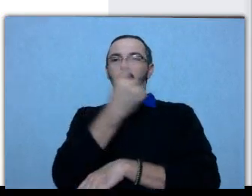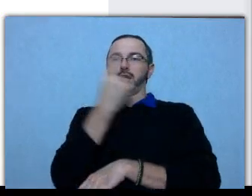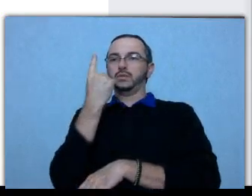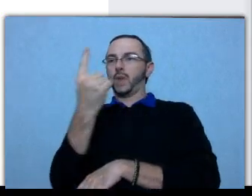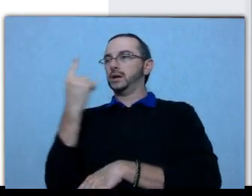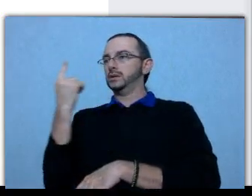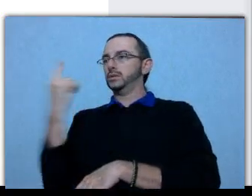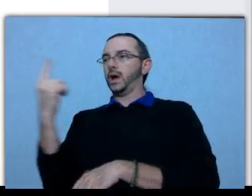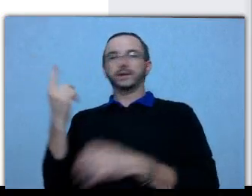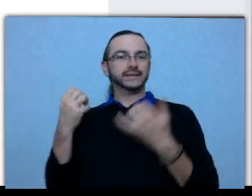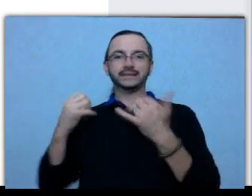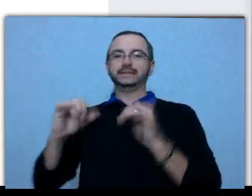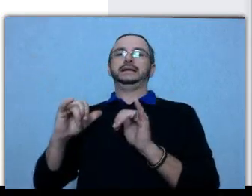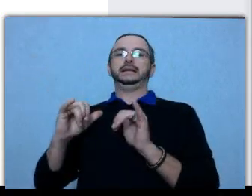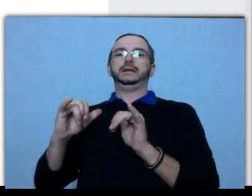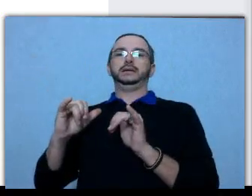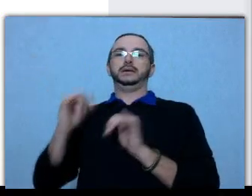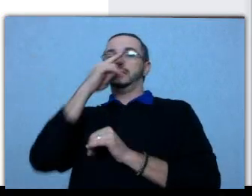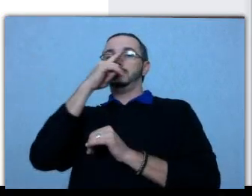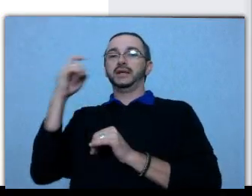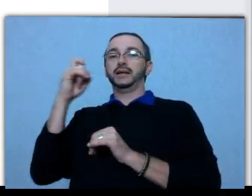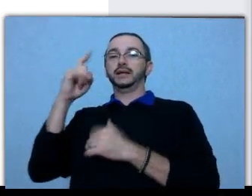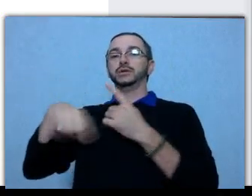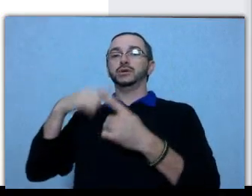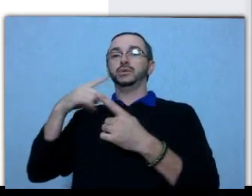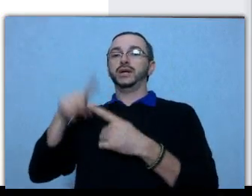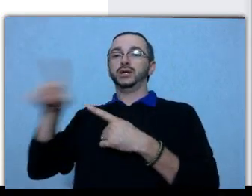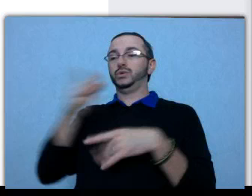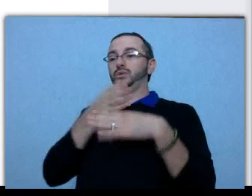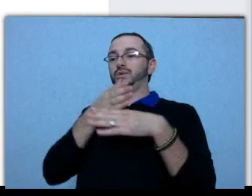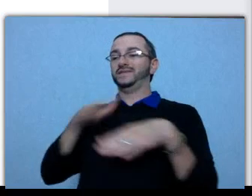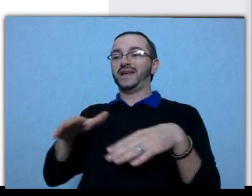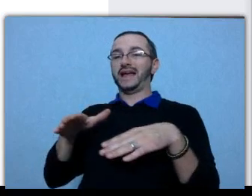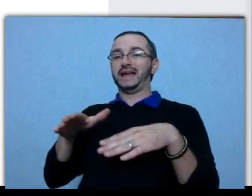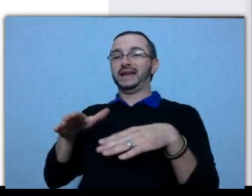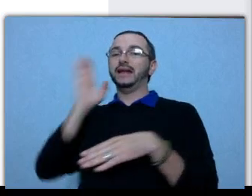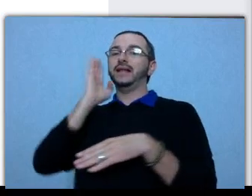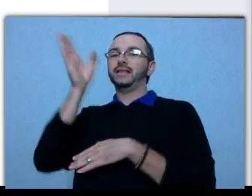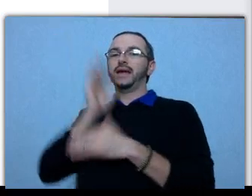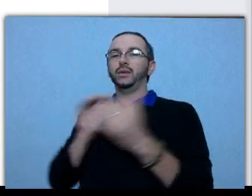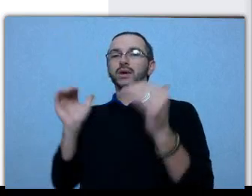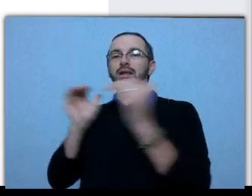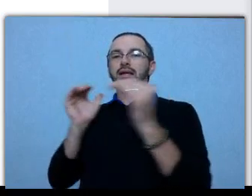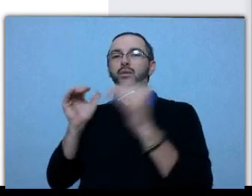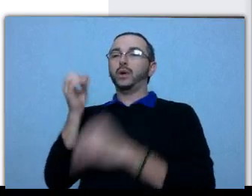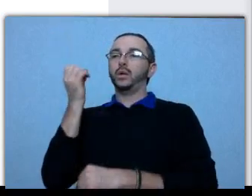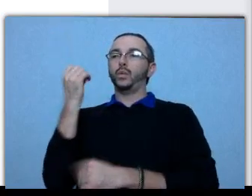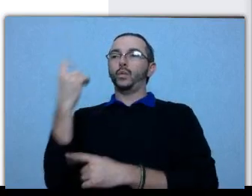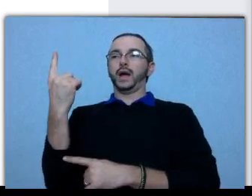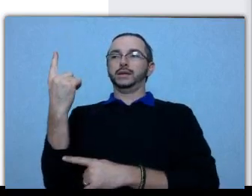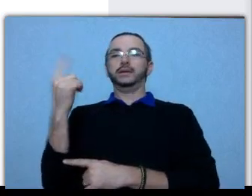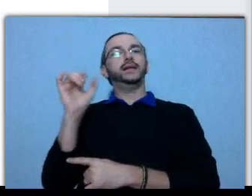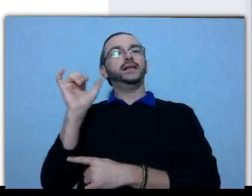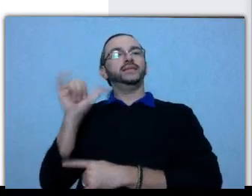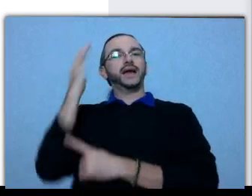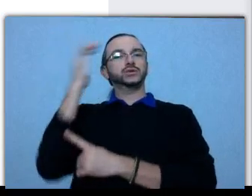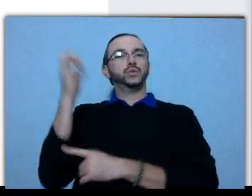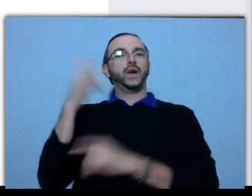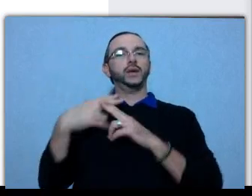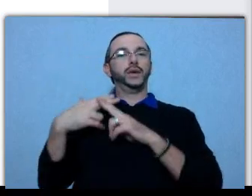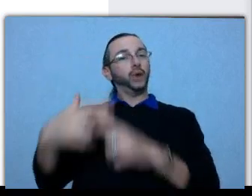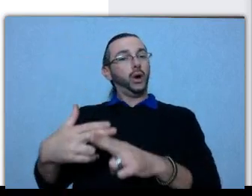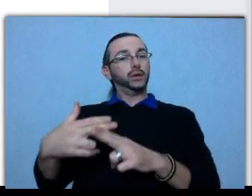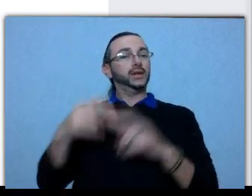are giant 1, you guys, because they all, when you think up, they all equal 1. That's why we call it the giant